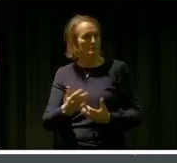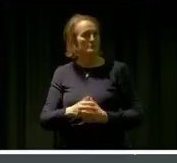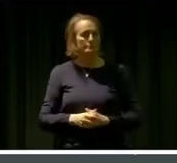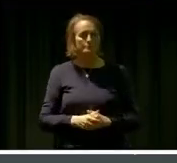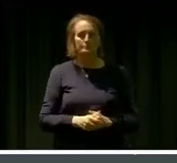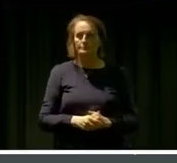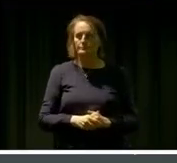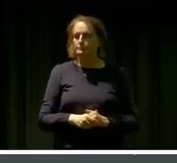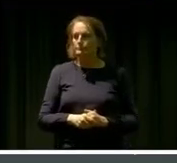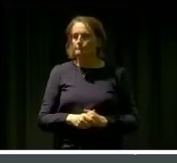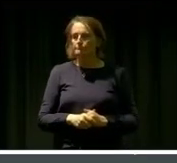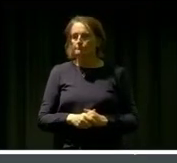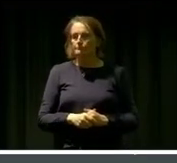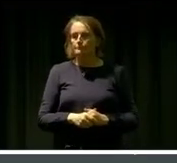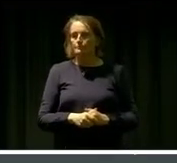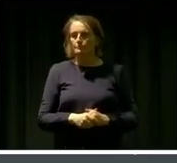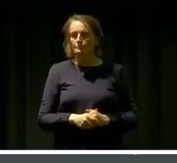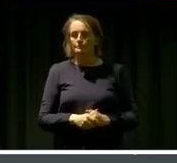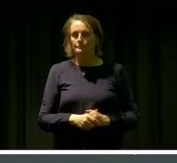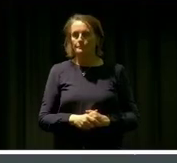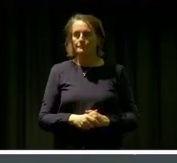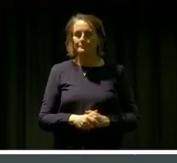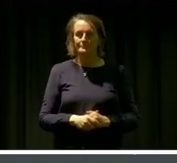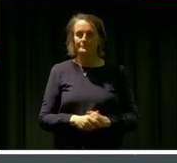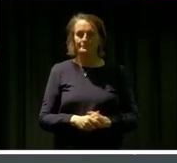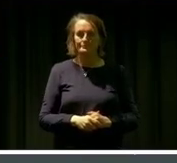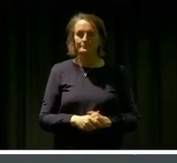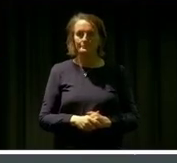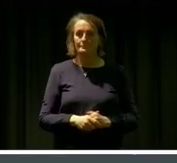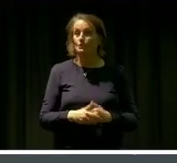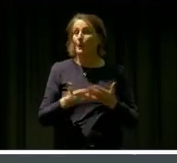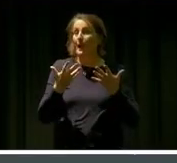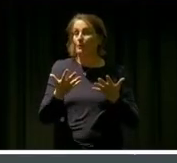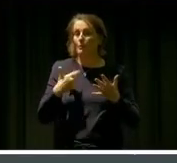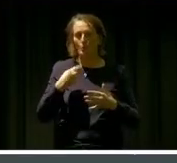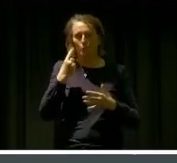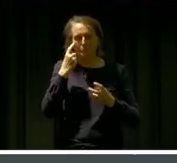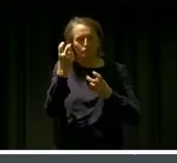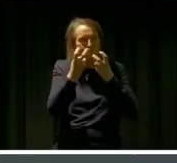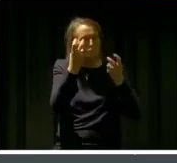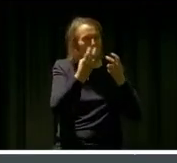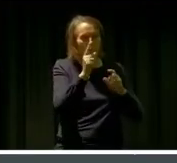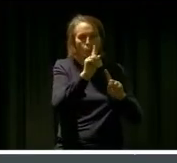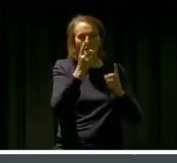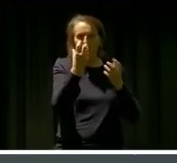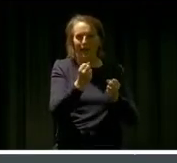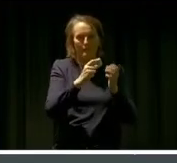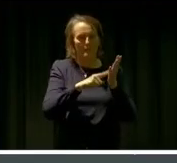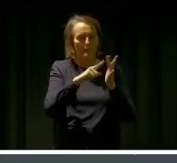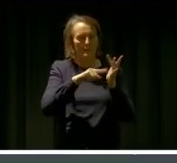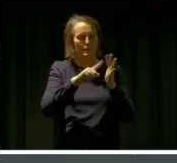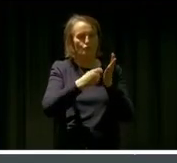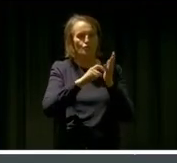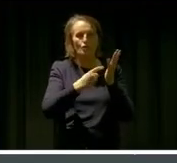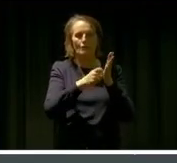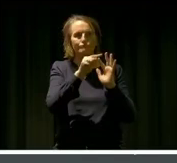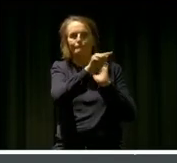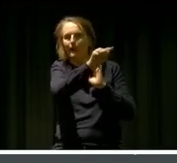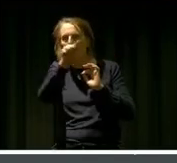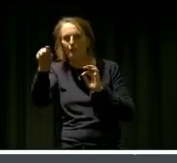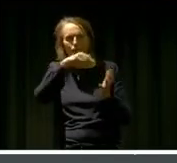For our methods, we are conducting an extensive literature review, reviewing the recent evidence and guidelines on the considerations for prevention